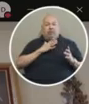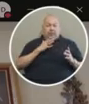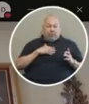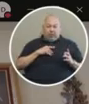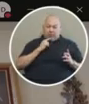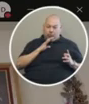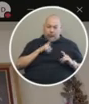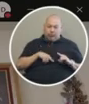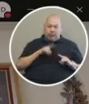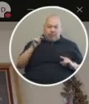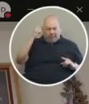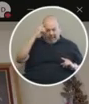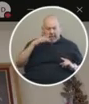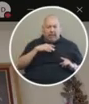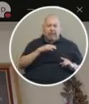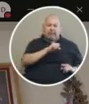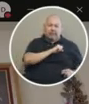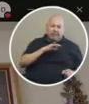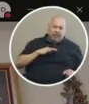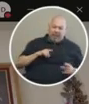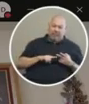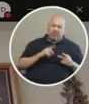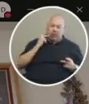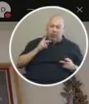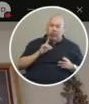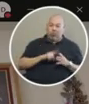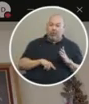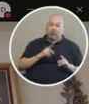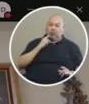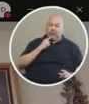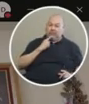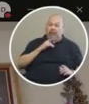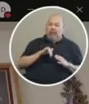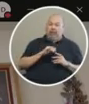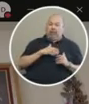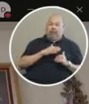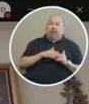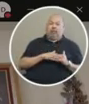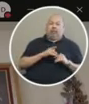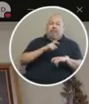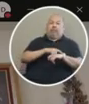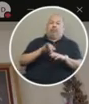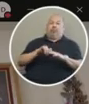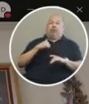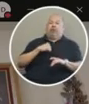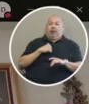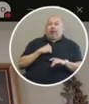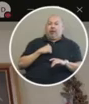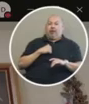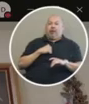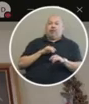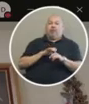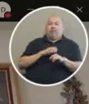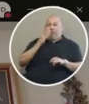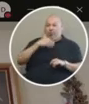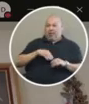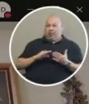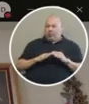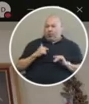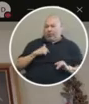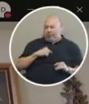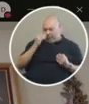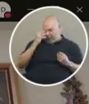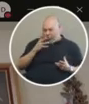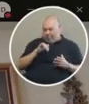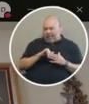to the mayor, what I explained to our staff, I said, look, just like what you're saying, I said, the next time we get in front of the community, we need to